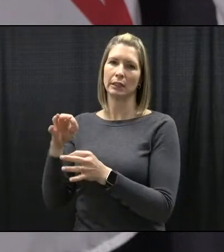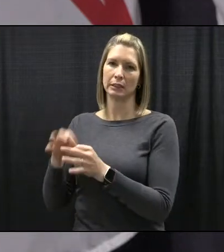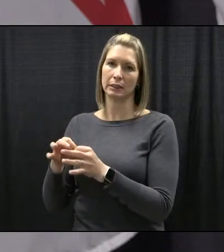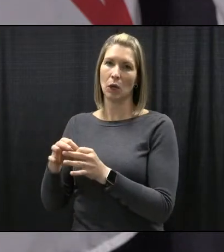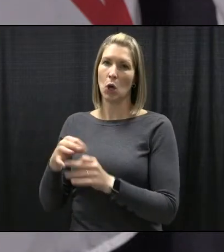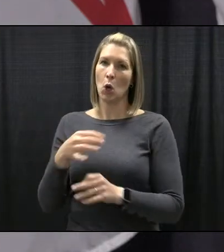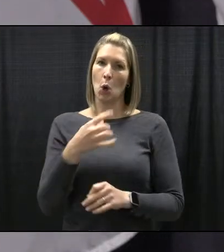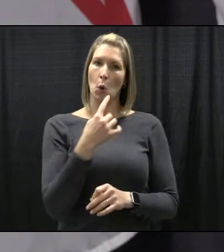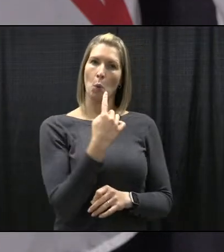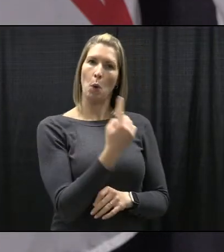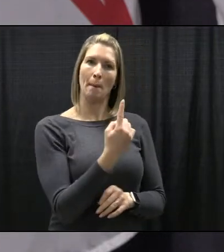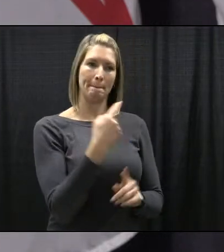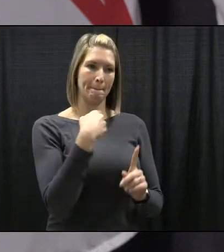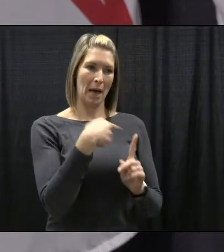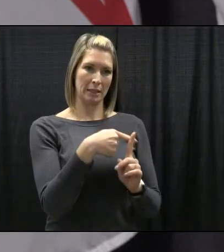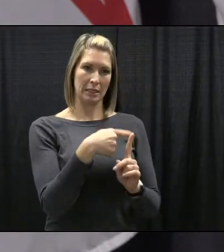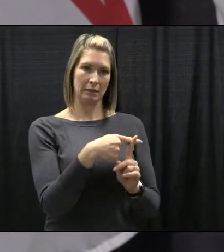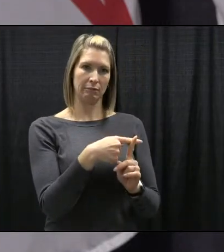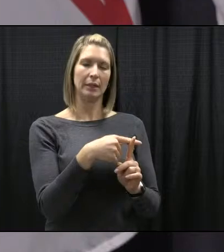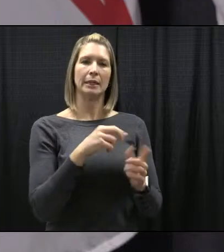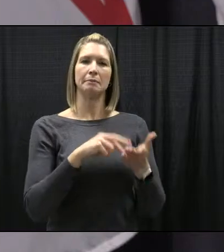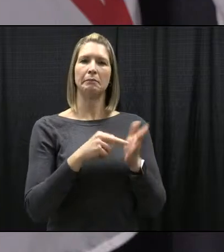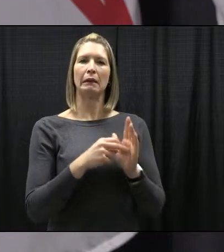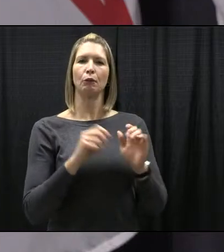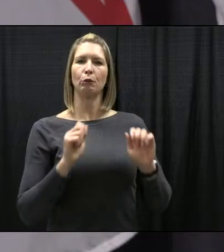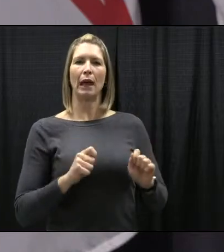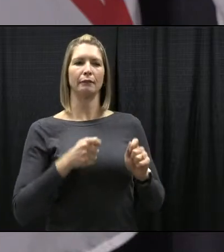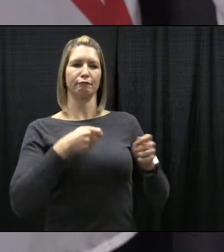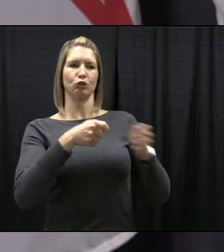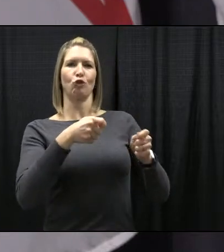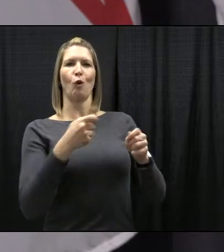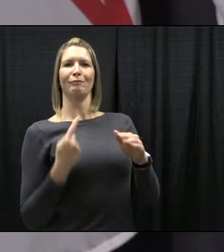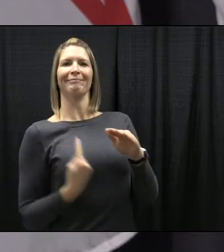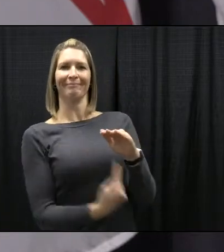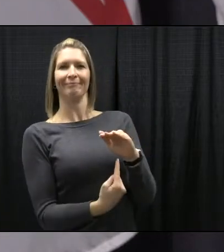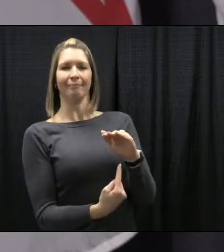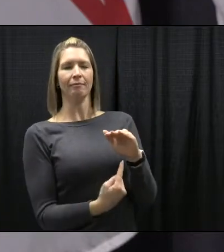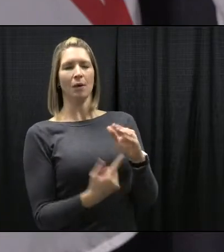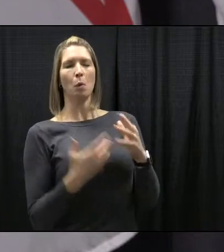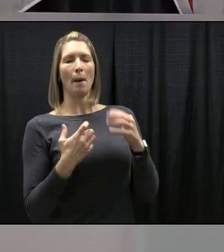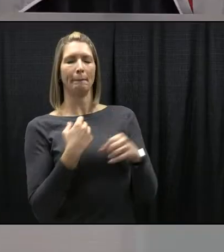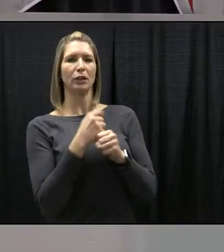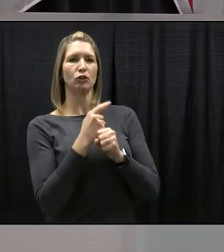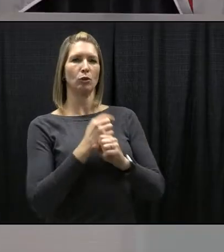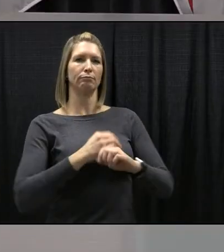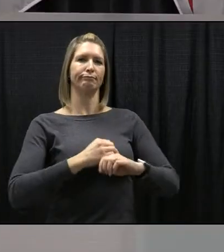test that we know about is one that we can try to contain, so we want to make sure that we're able to do that.